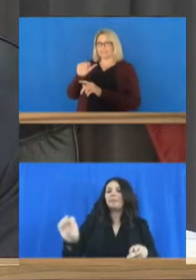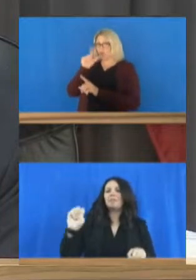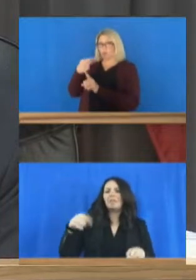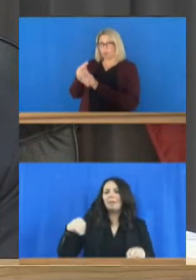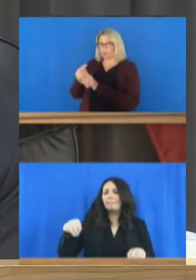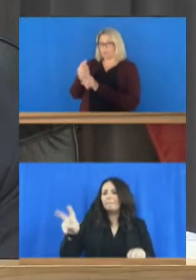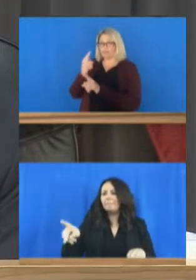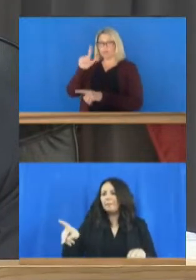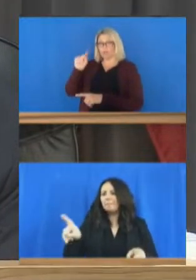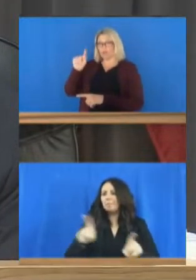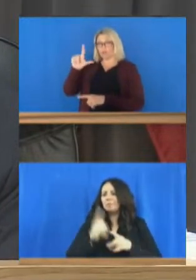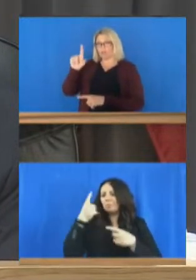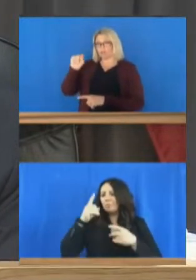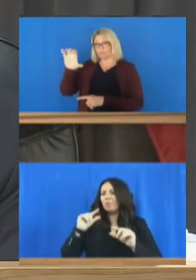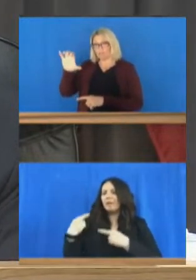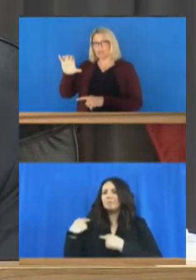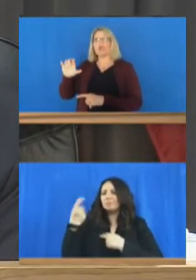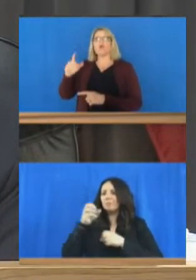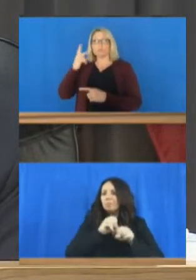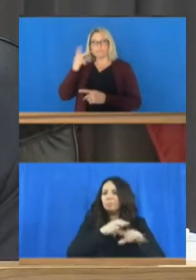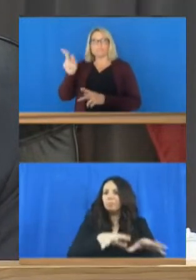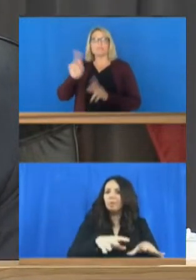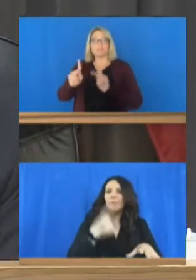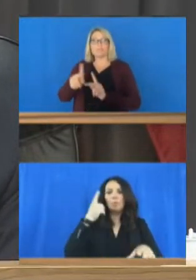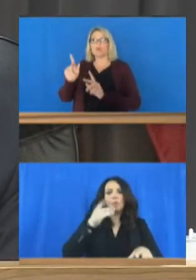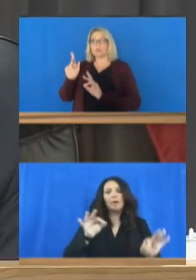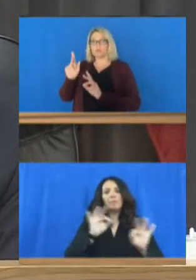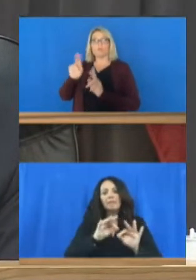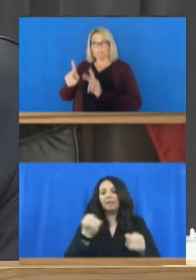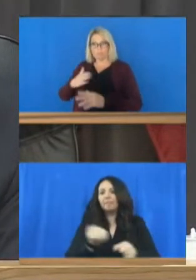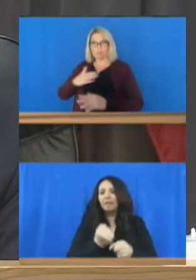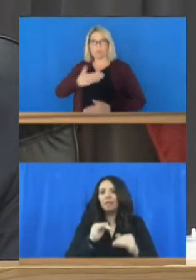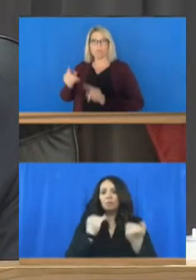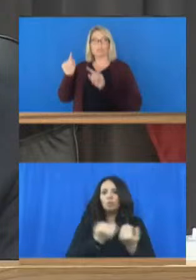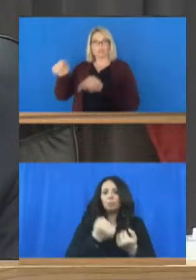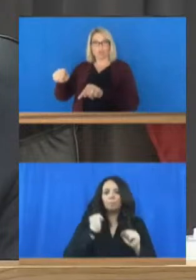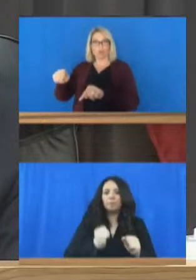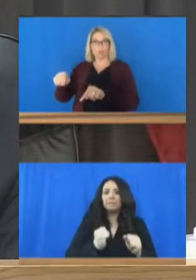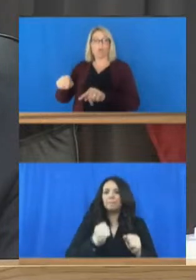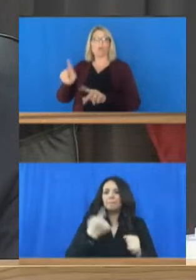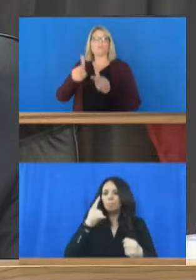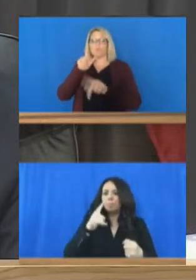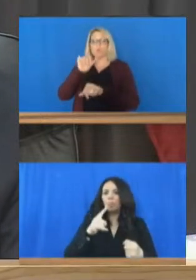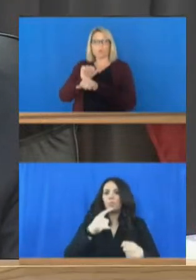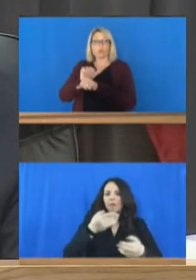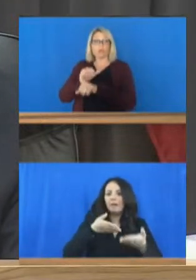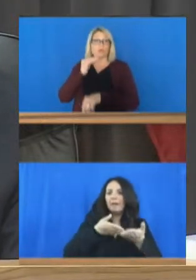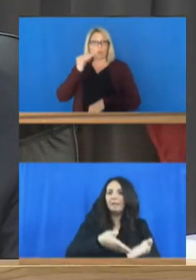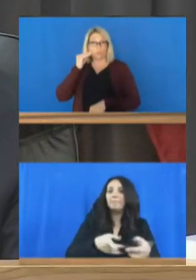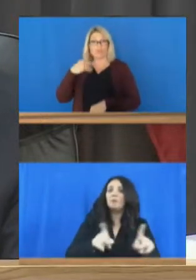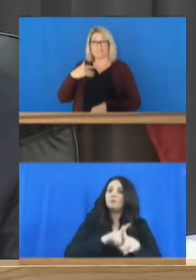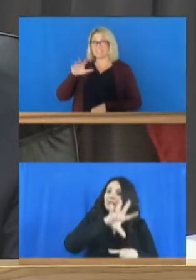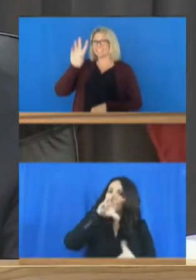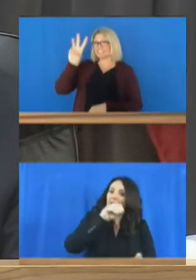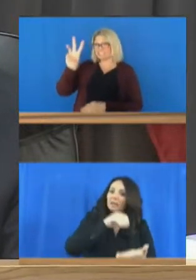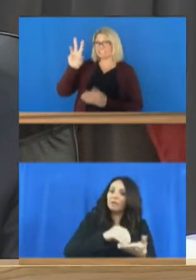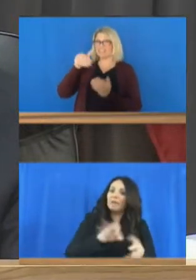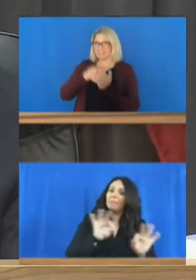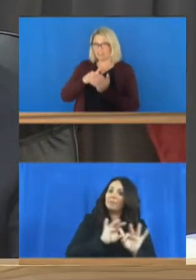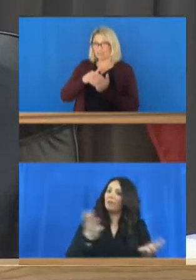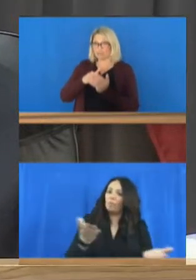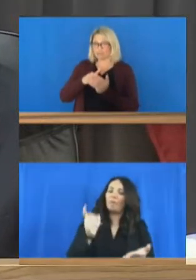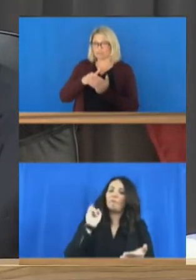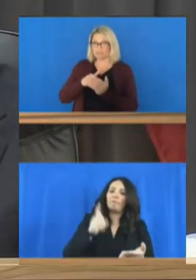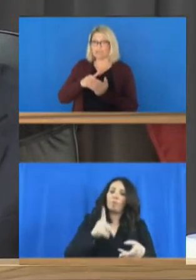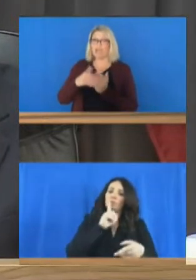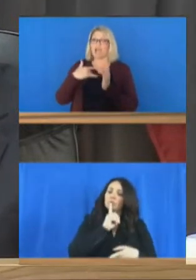shot. So that's, I think, a good sign, and we see those numbers moving up all the time as those homes as well make sure that their staff can get the time they need